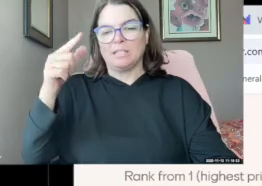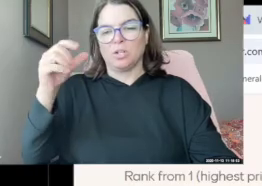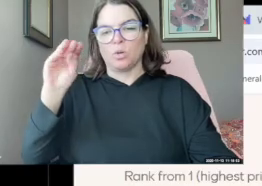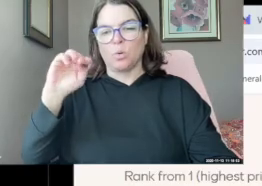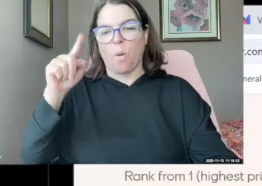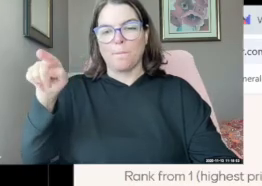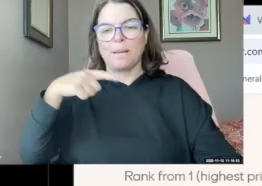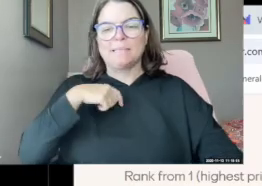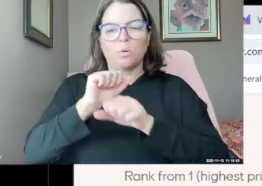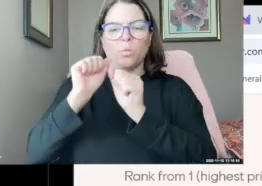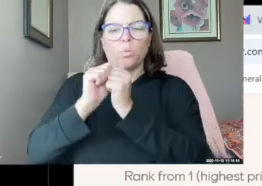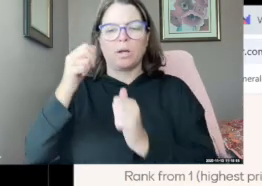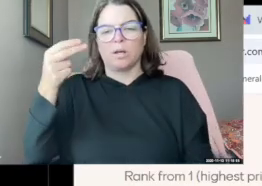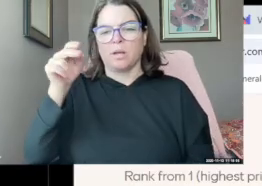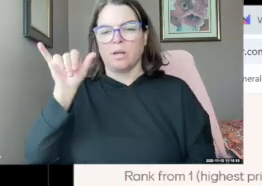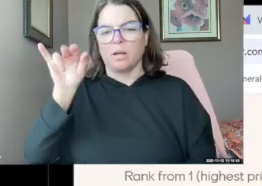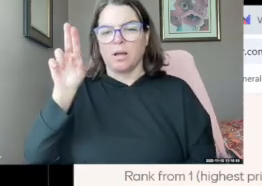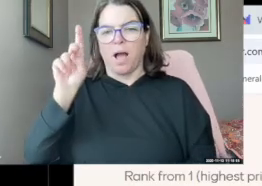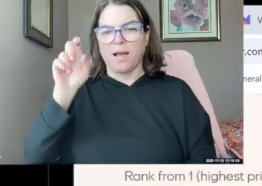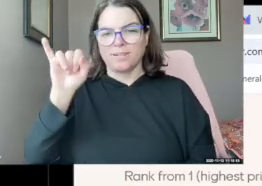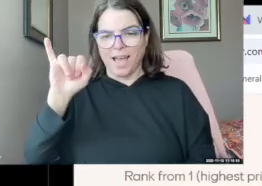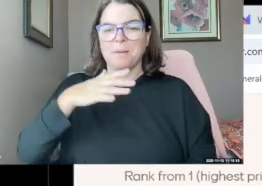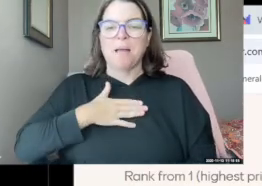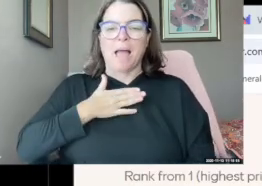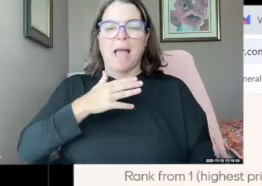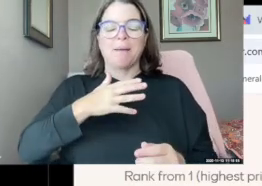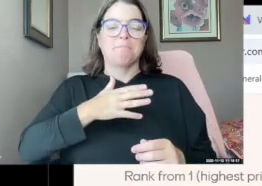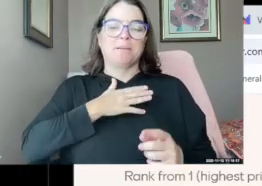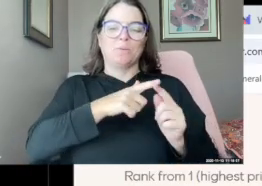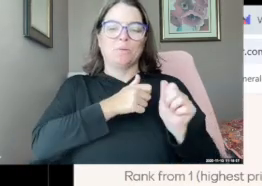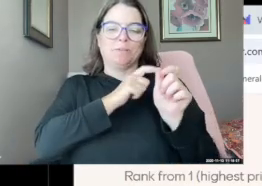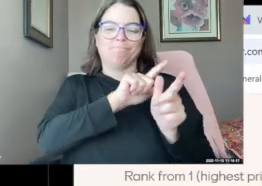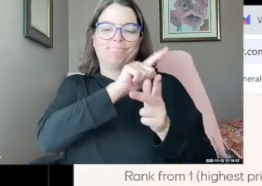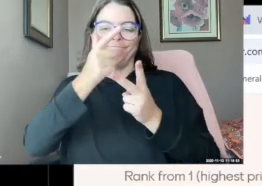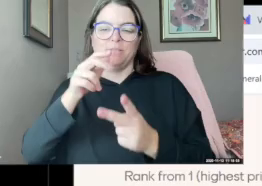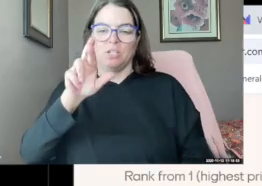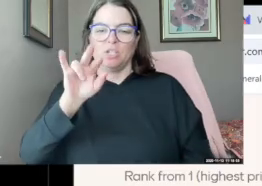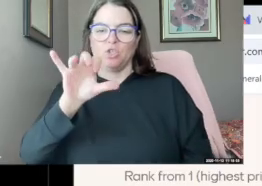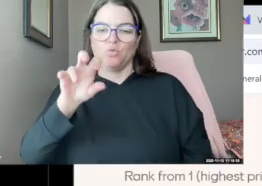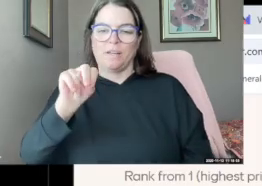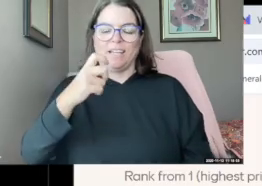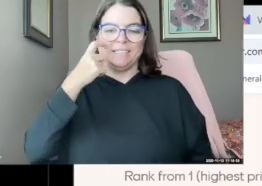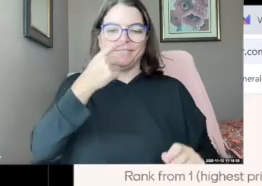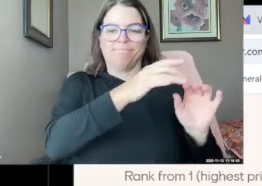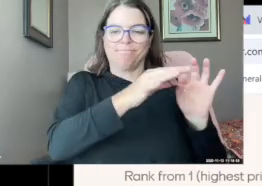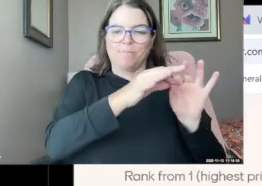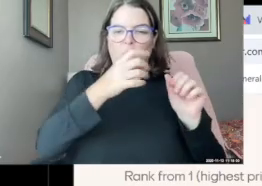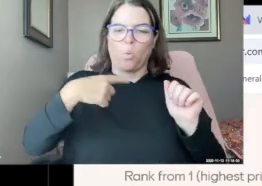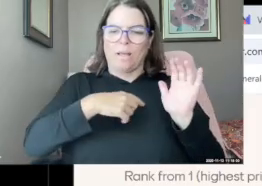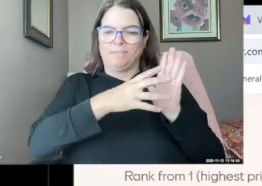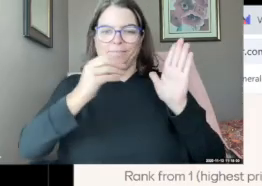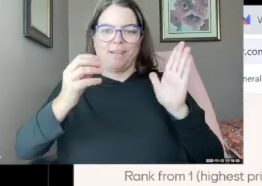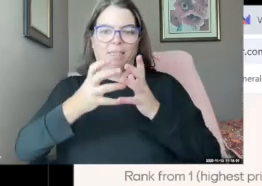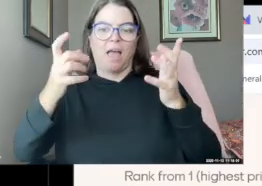Hello, thank you so much. I'm Kristen Gomez with Hyundai, and I'm happy to follow Rivian on